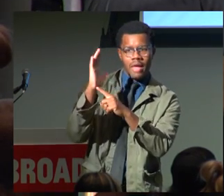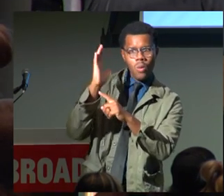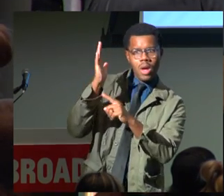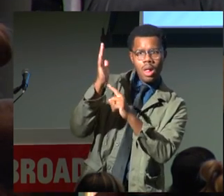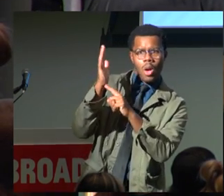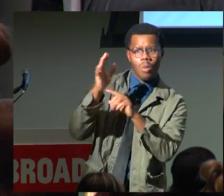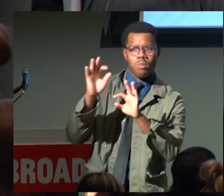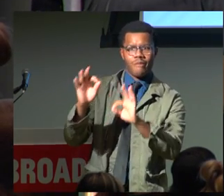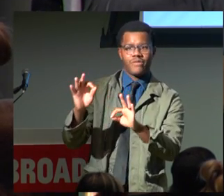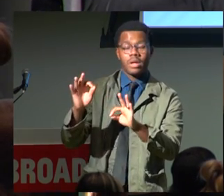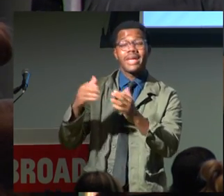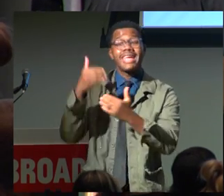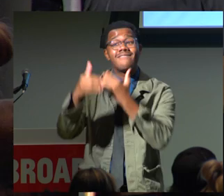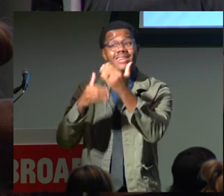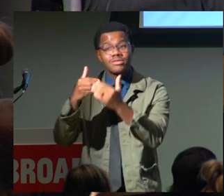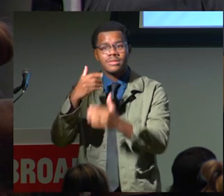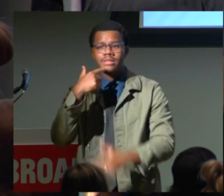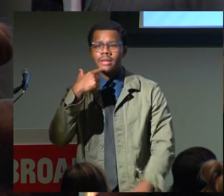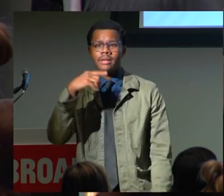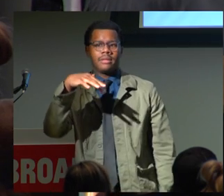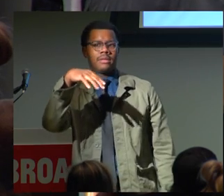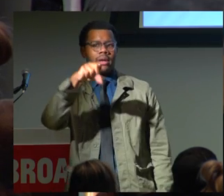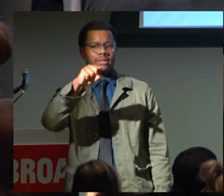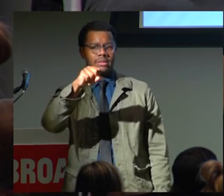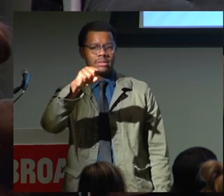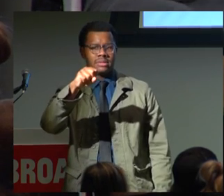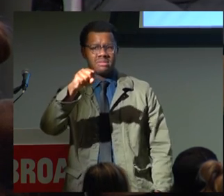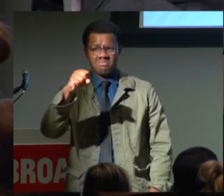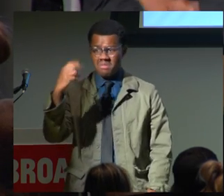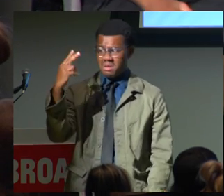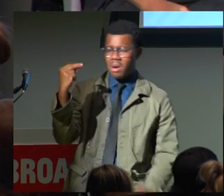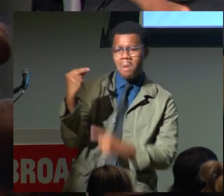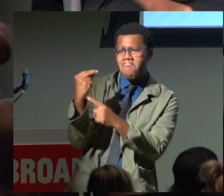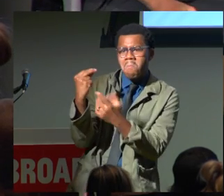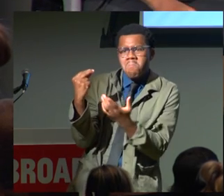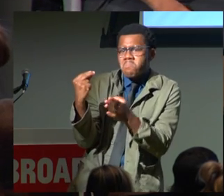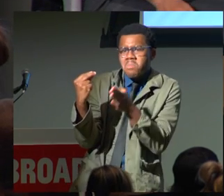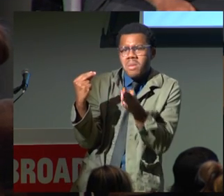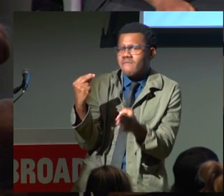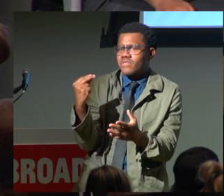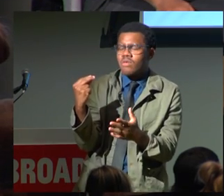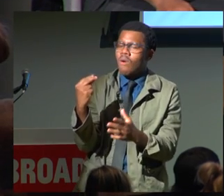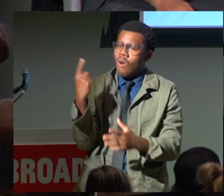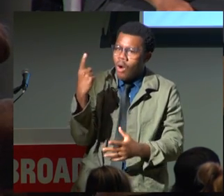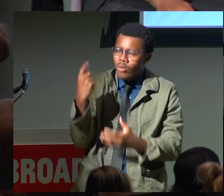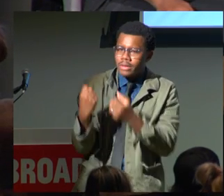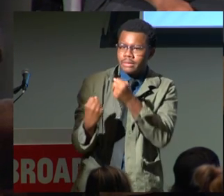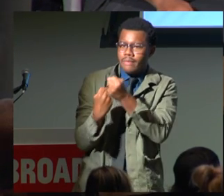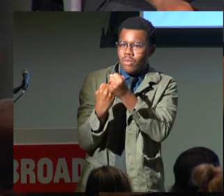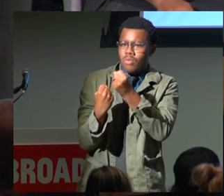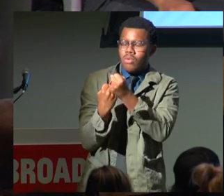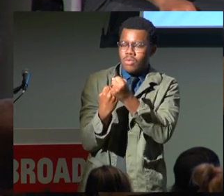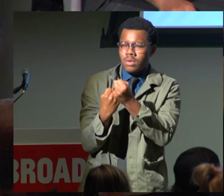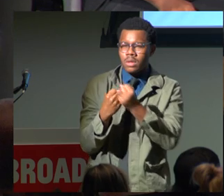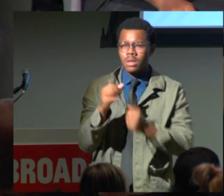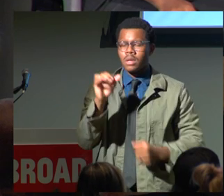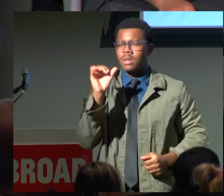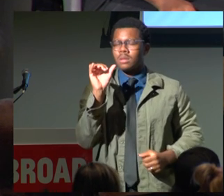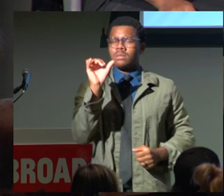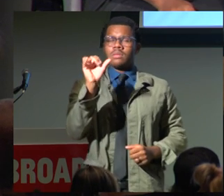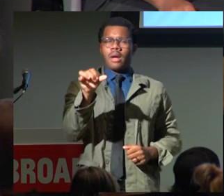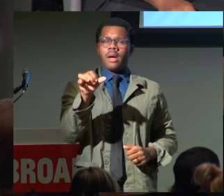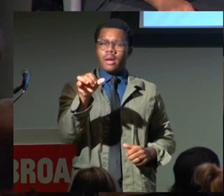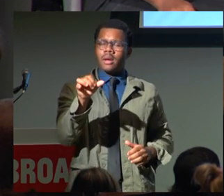9.9999 times it's yes. It's just, there's not really ever really a no. And I think that is very, that is